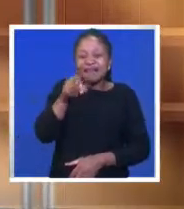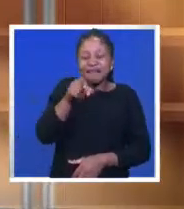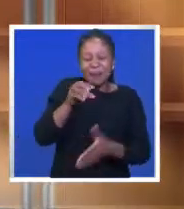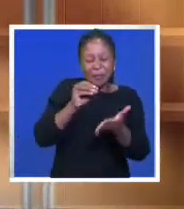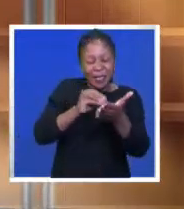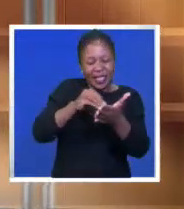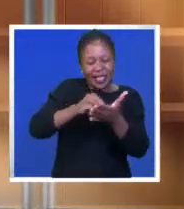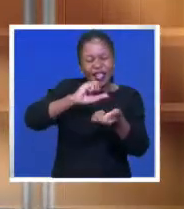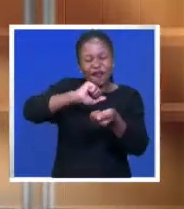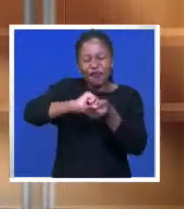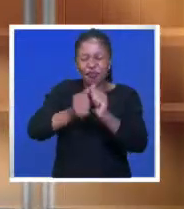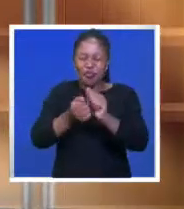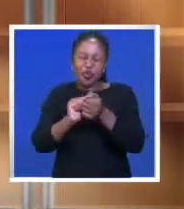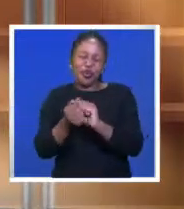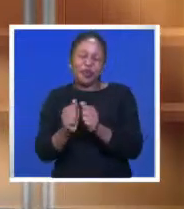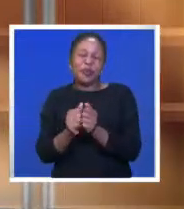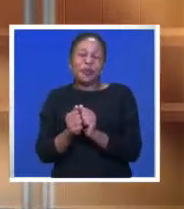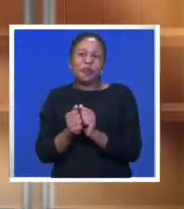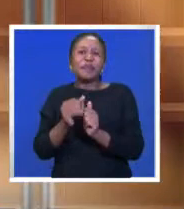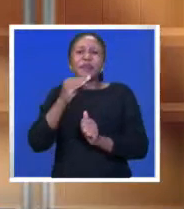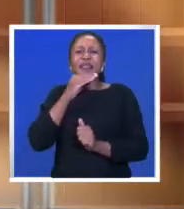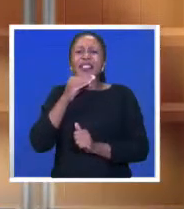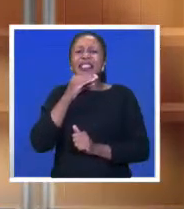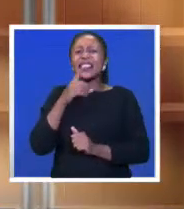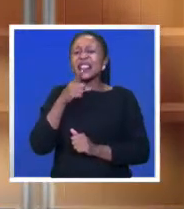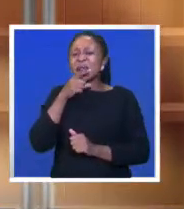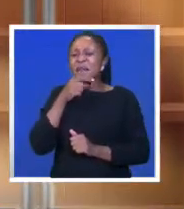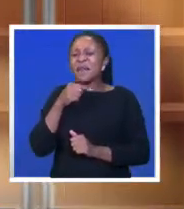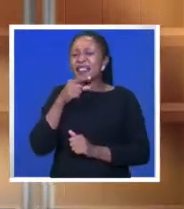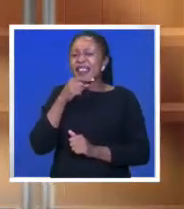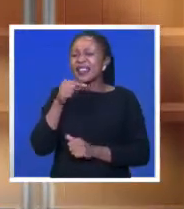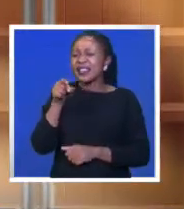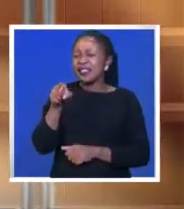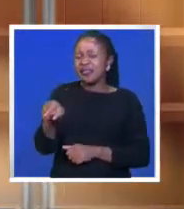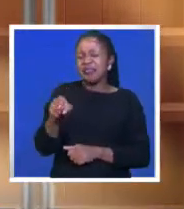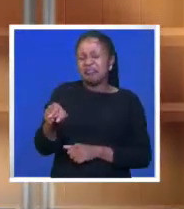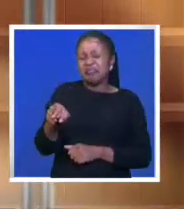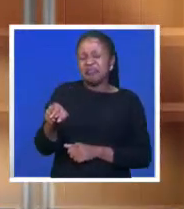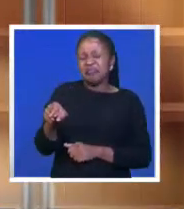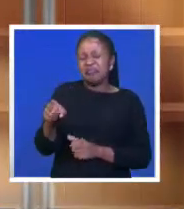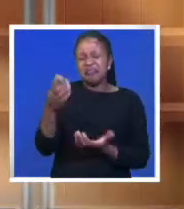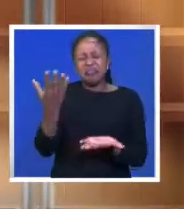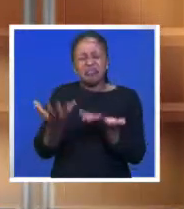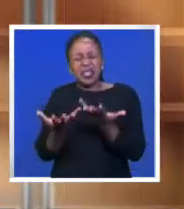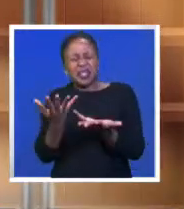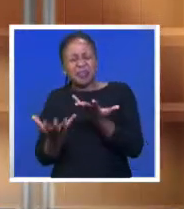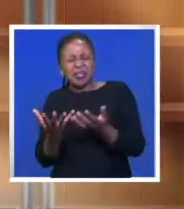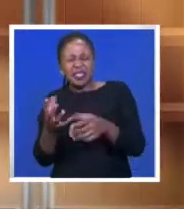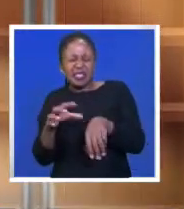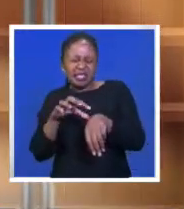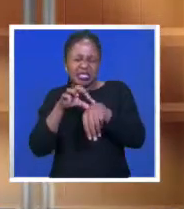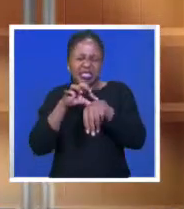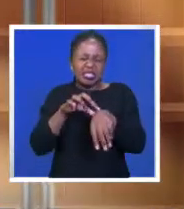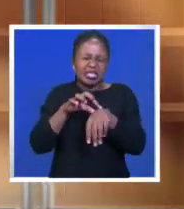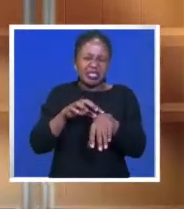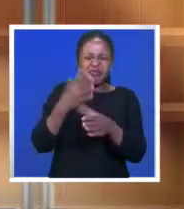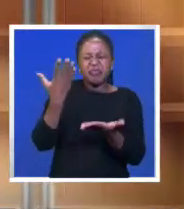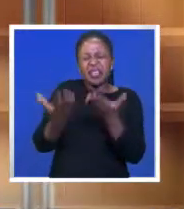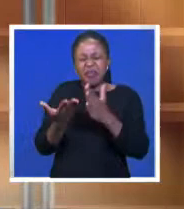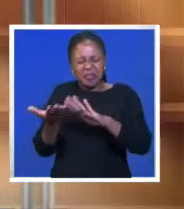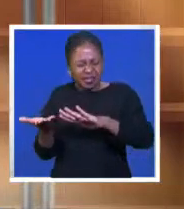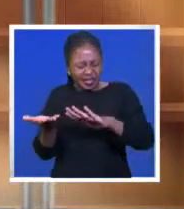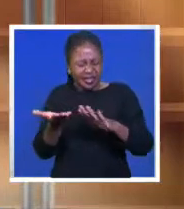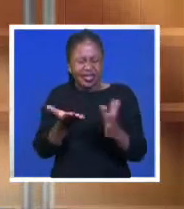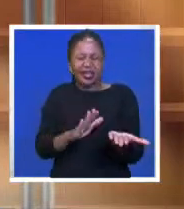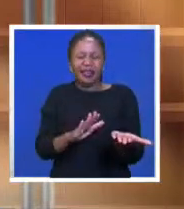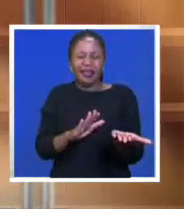If Faria's body is stiffened, what does it mean? Faria is actually, we can assume that Faria is actually what? Dead. So there is a problem